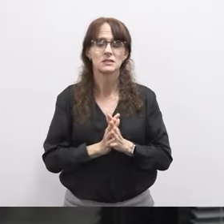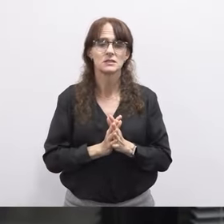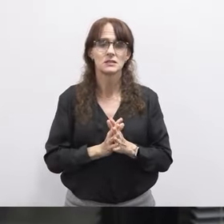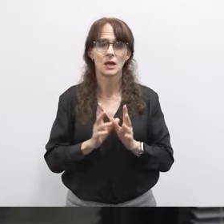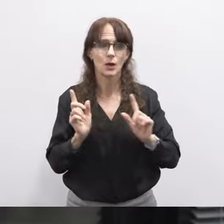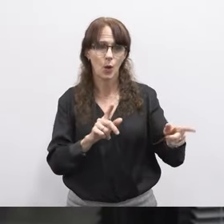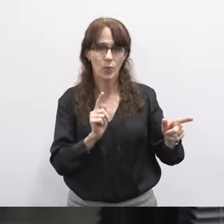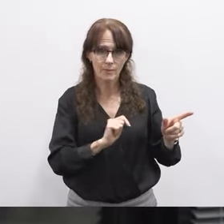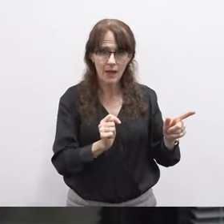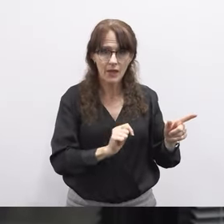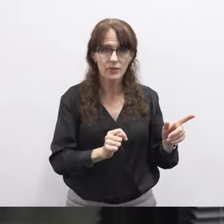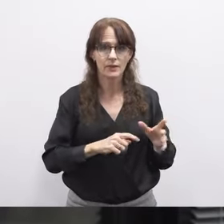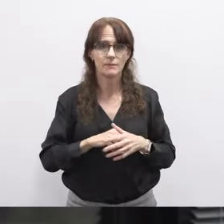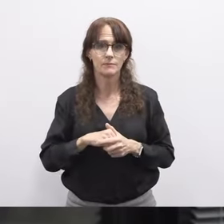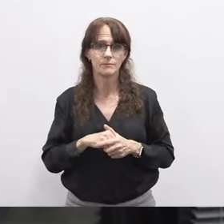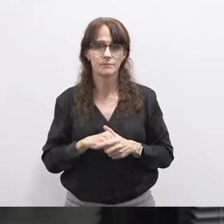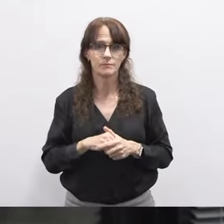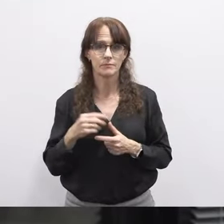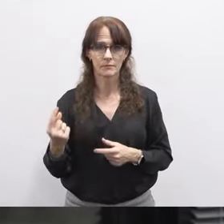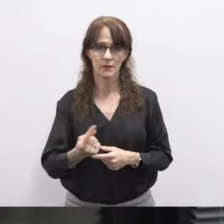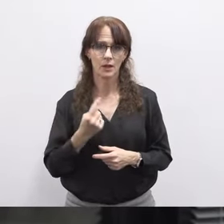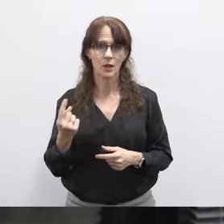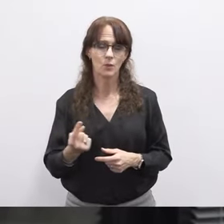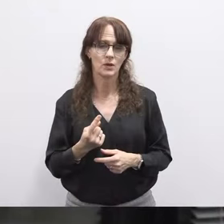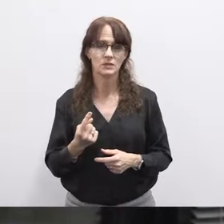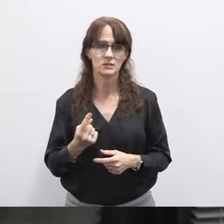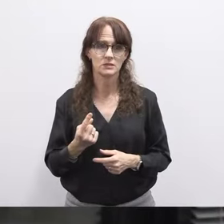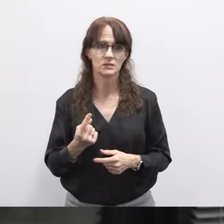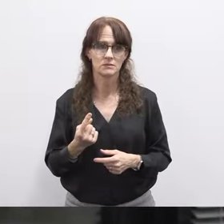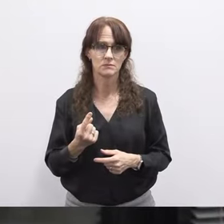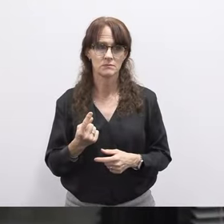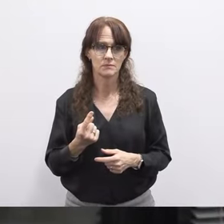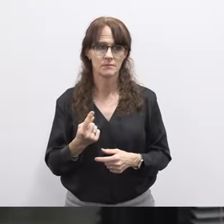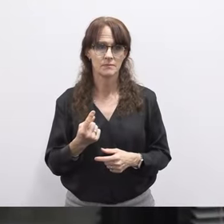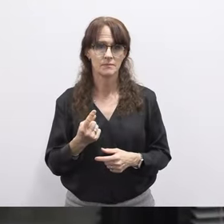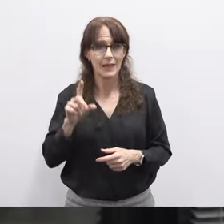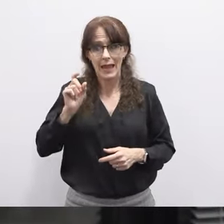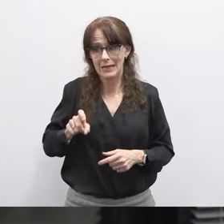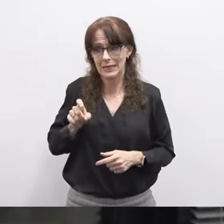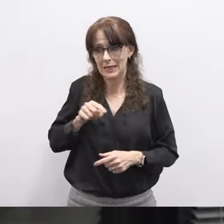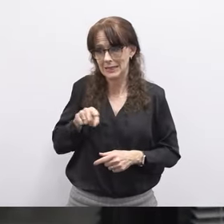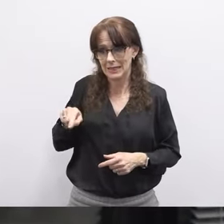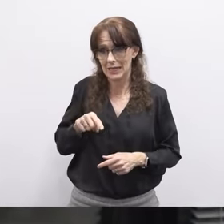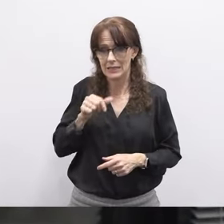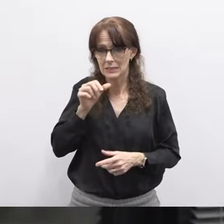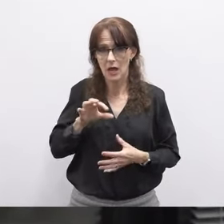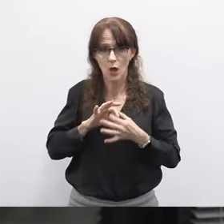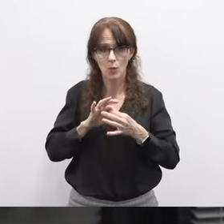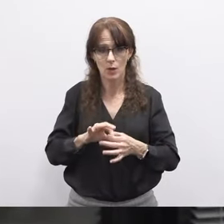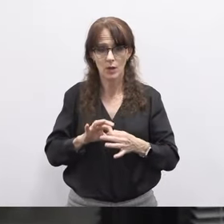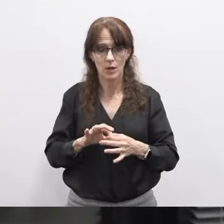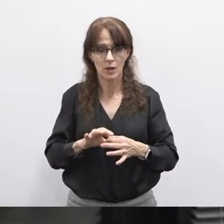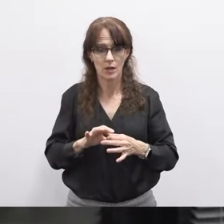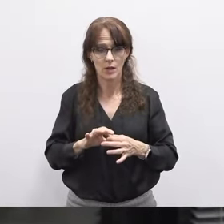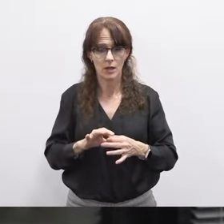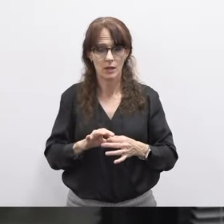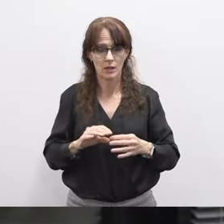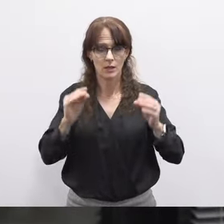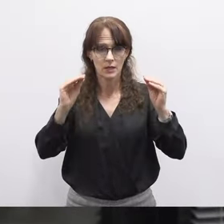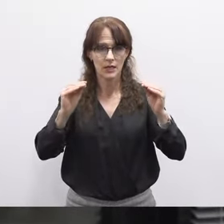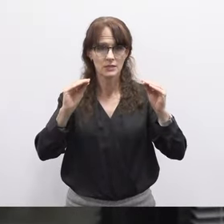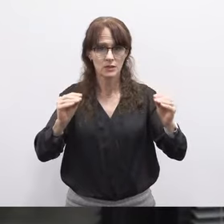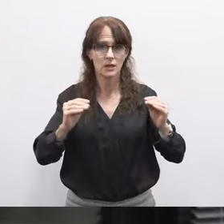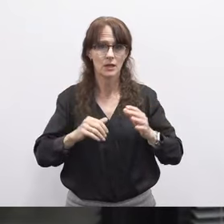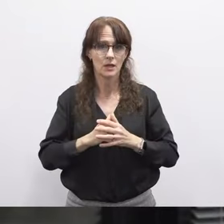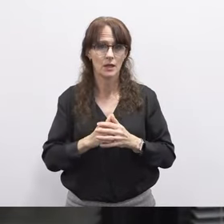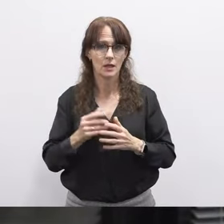the bathroom. There's always a need that they have that is not related to instruction,